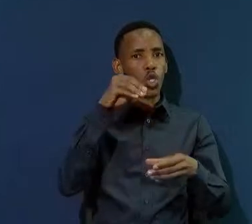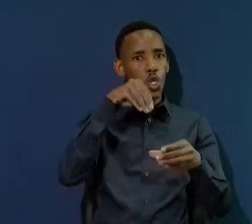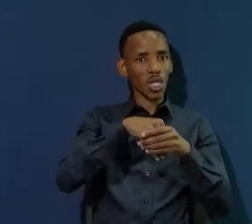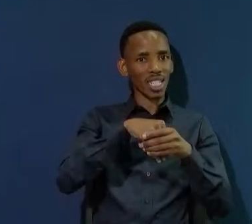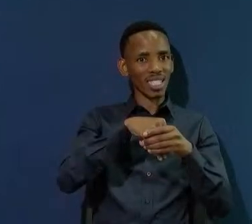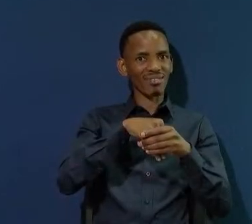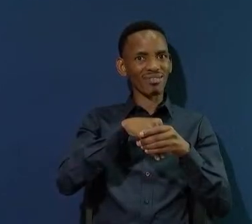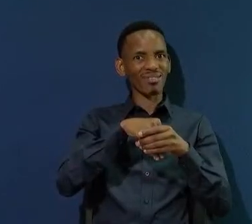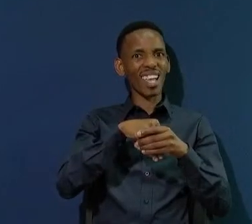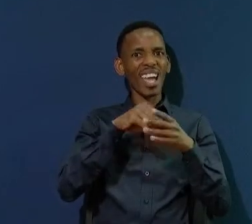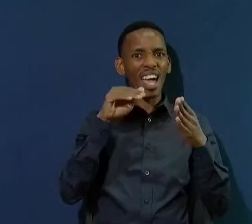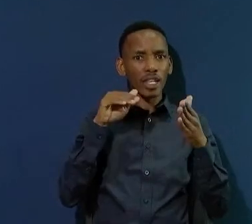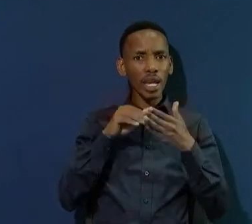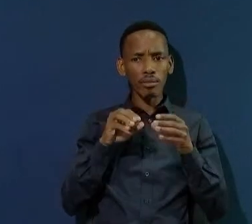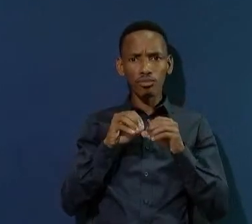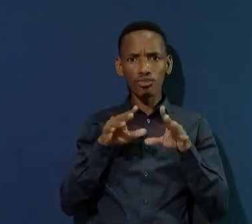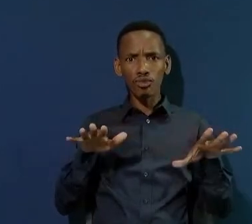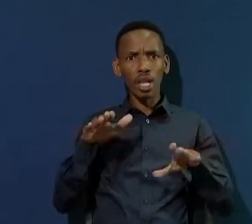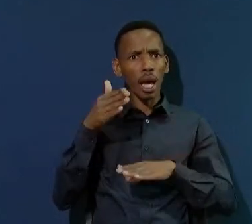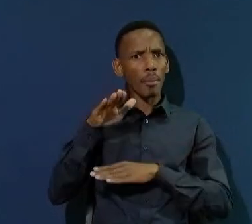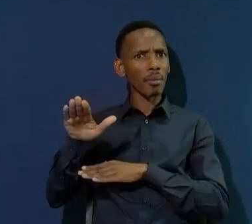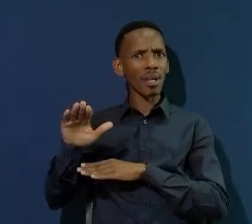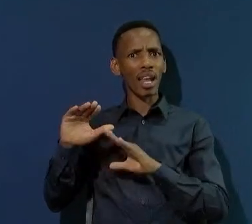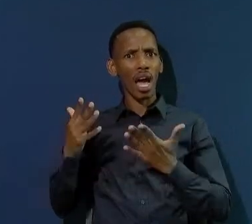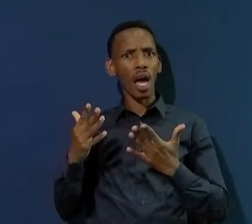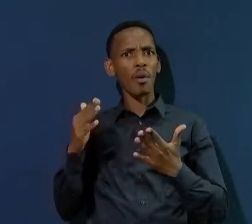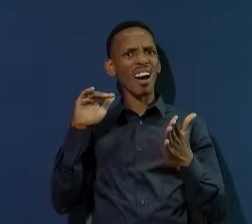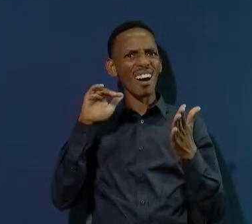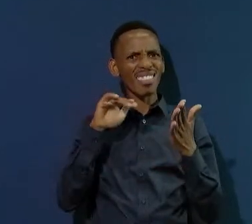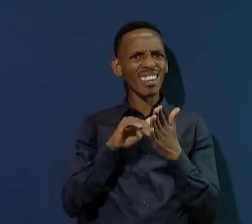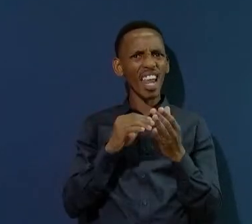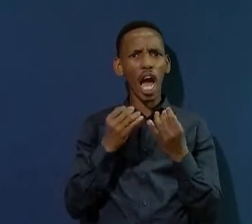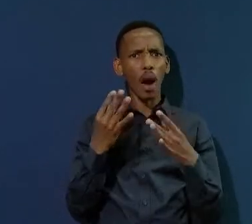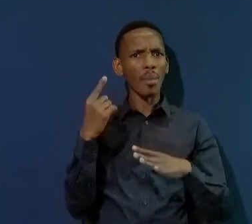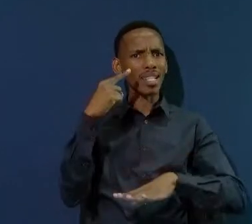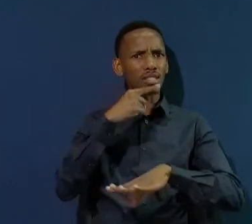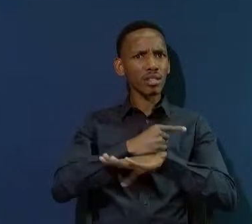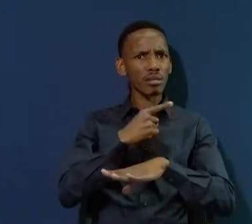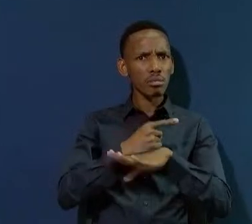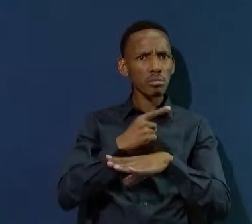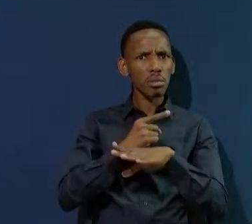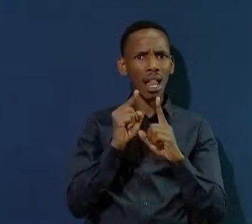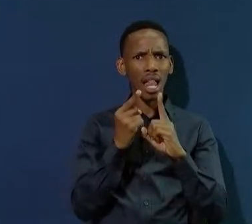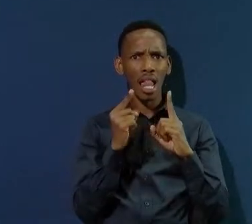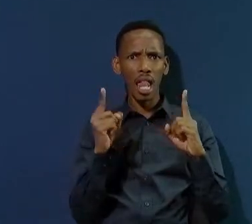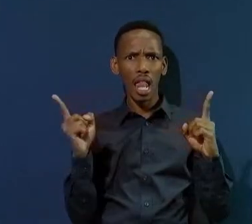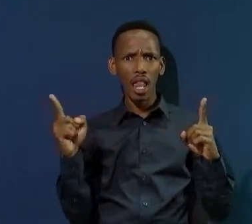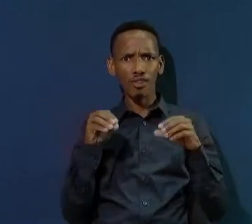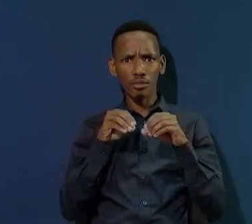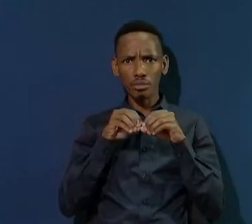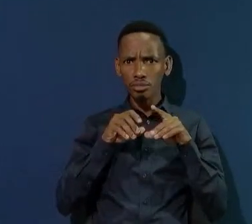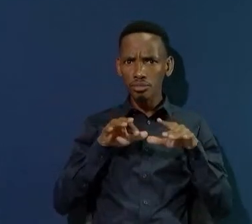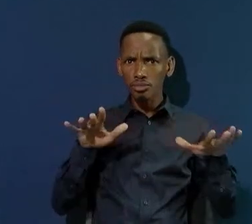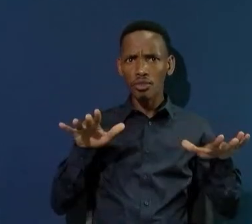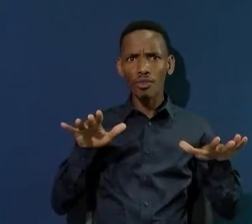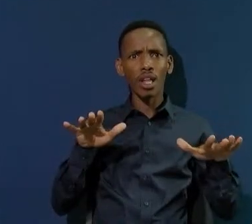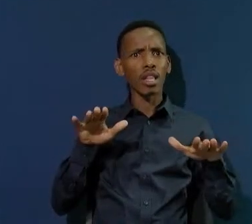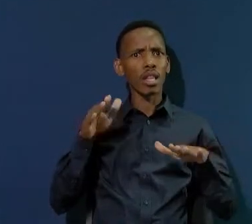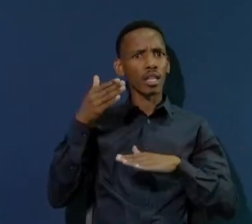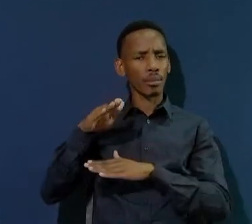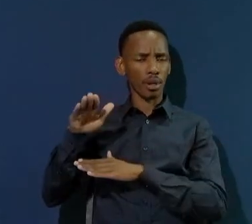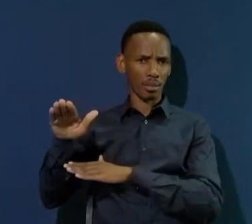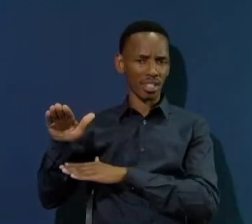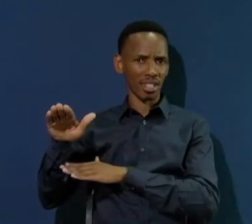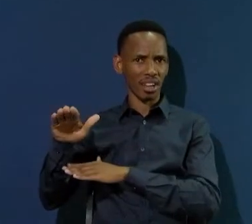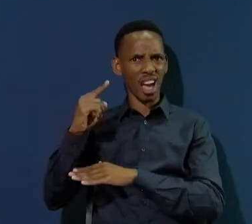dissolution? How many days are we given? Yeah. At one point, do we stop counting those days? When do we start? I think it's for the more politically literate people. So